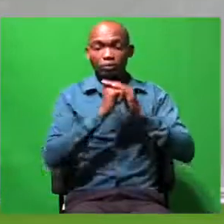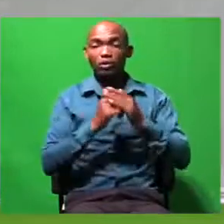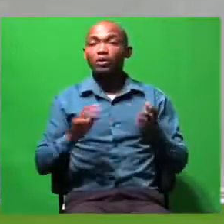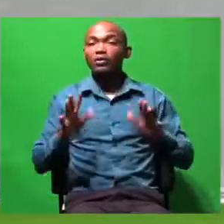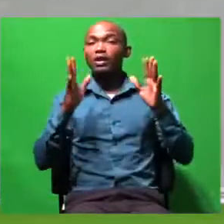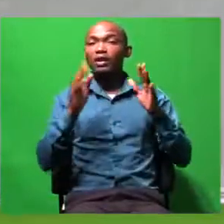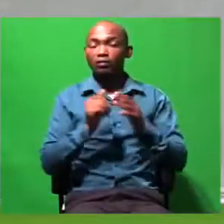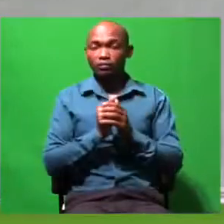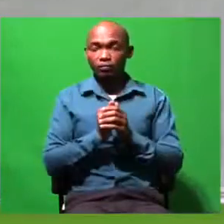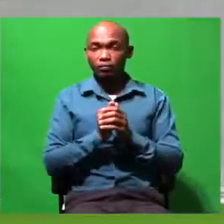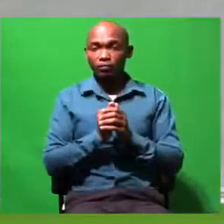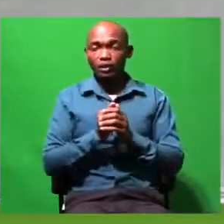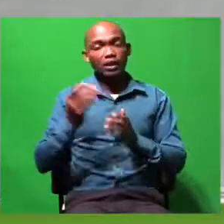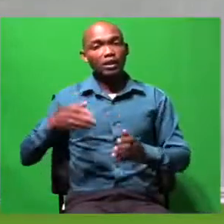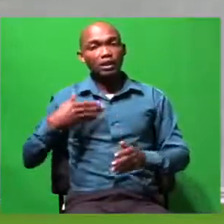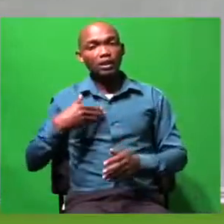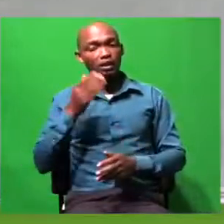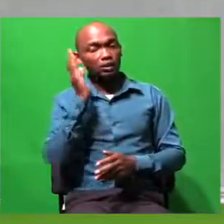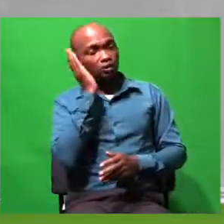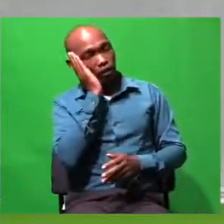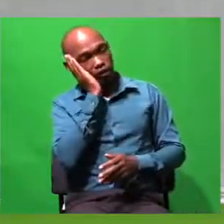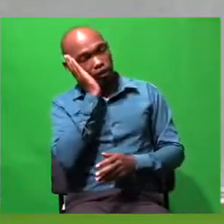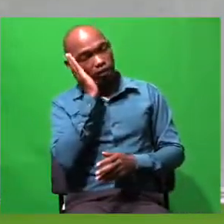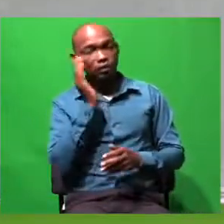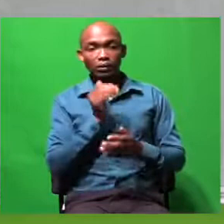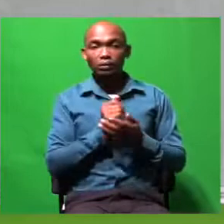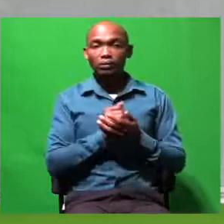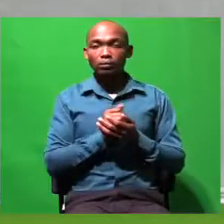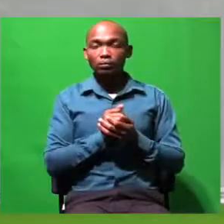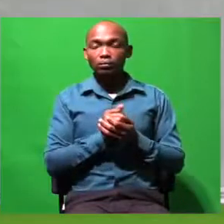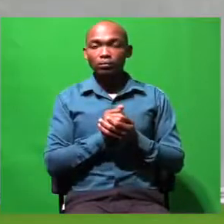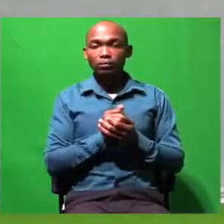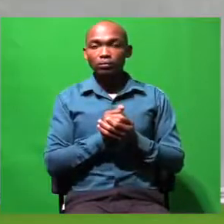to support their lives. They need shelter.